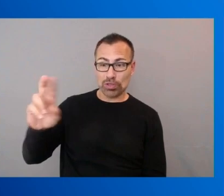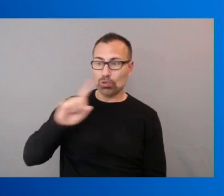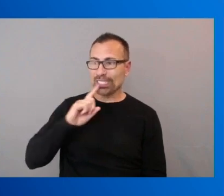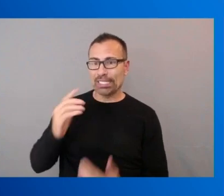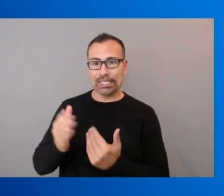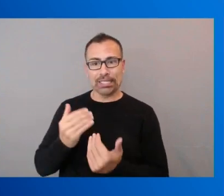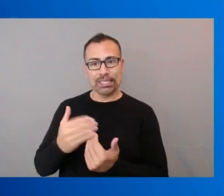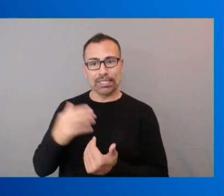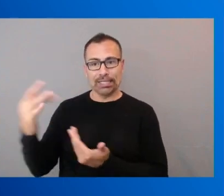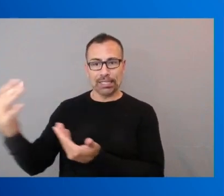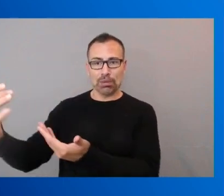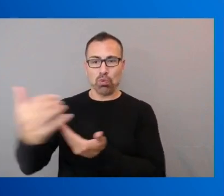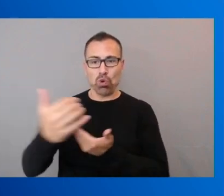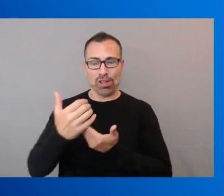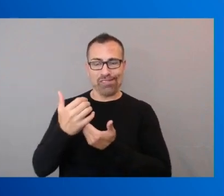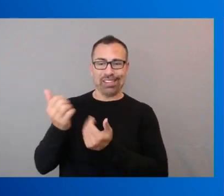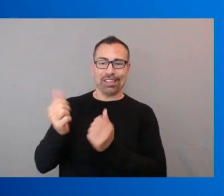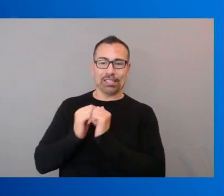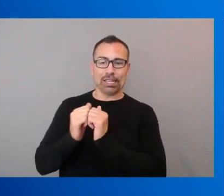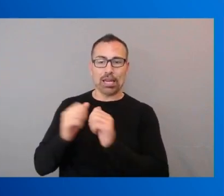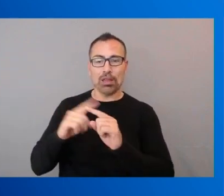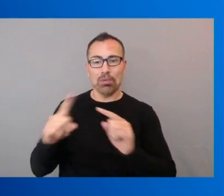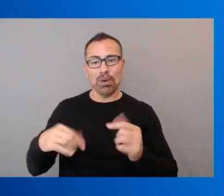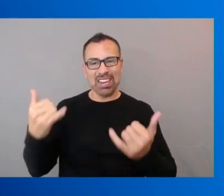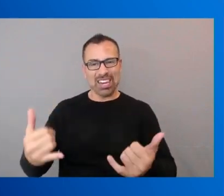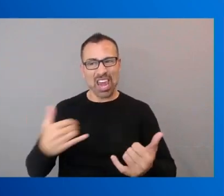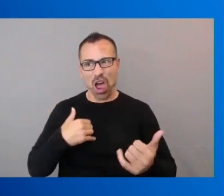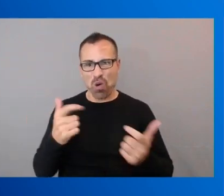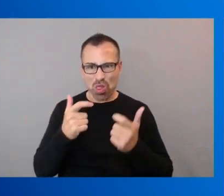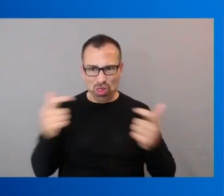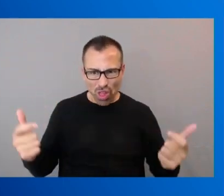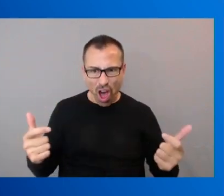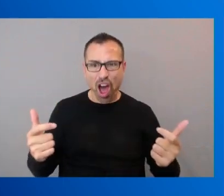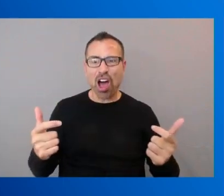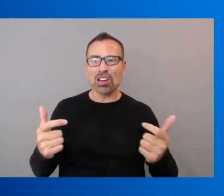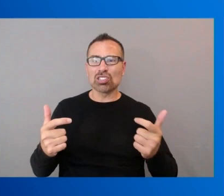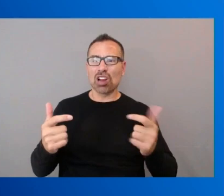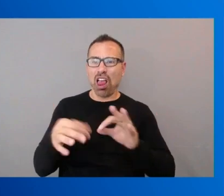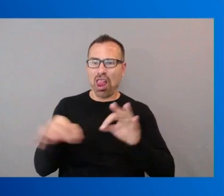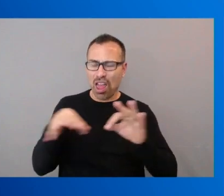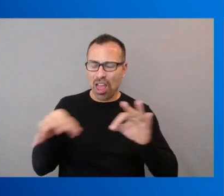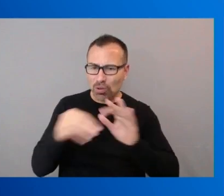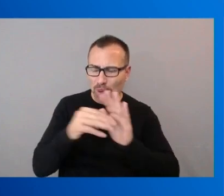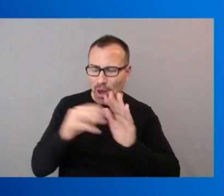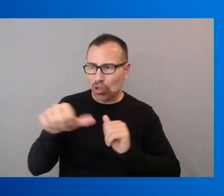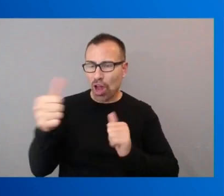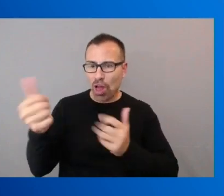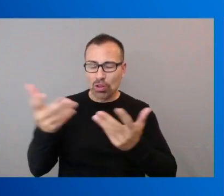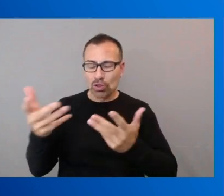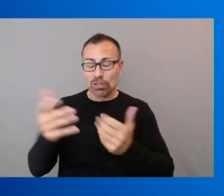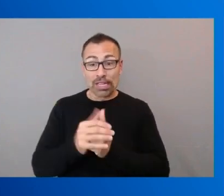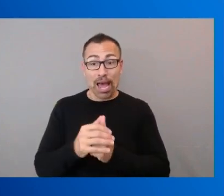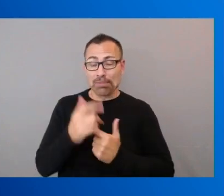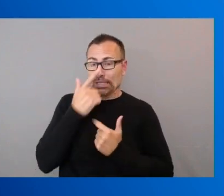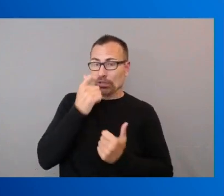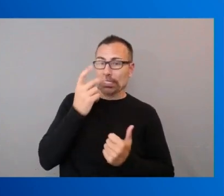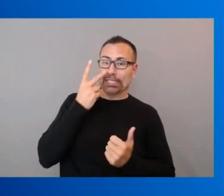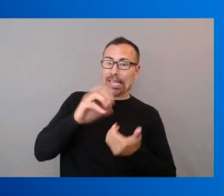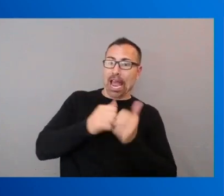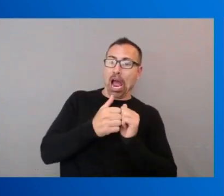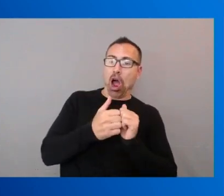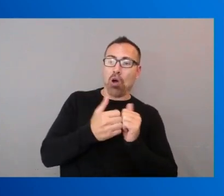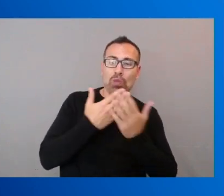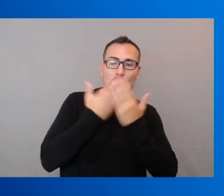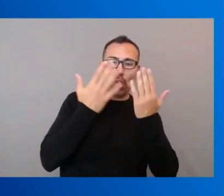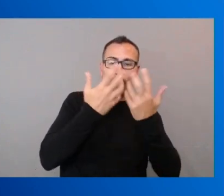with the rise of new surfaces like large language models and others, I'm just excited to see all the ways the serverless primitive becomes sort of part of the new OS,